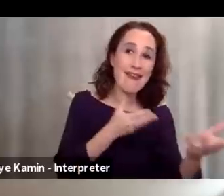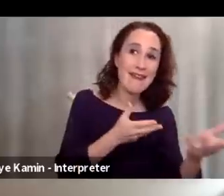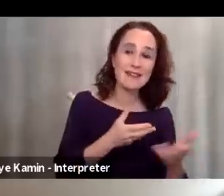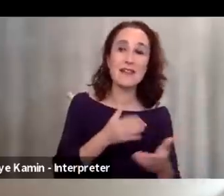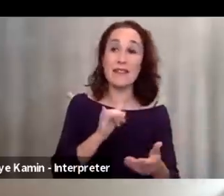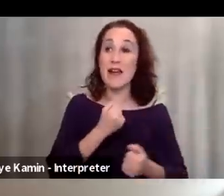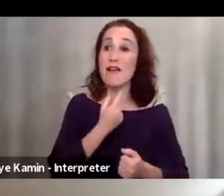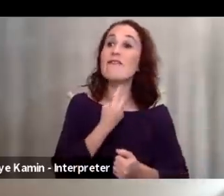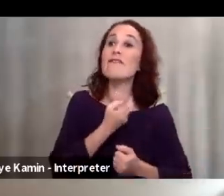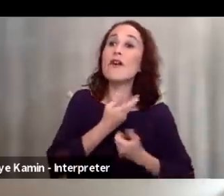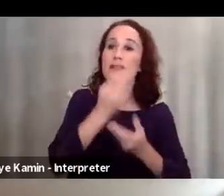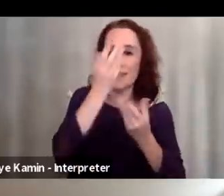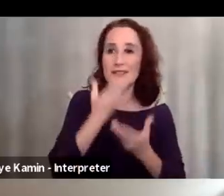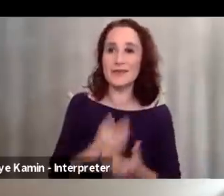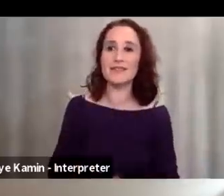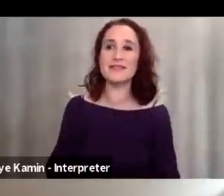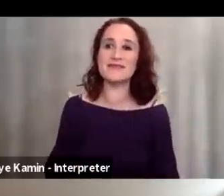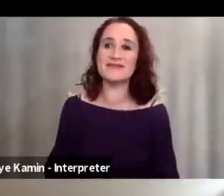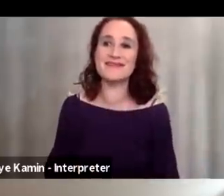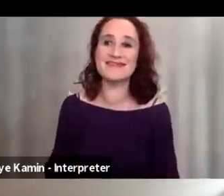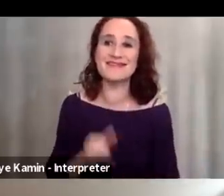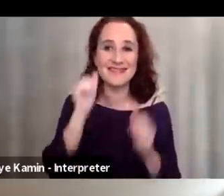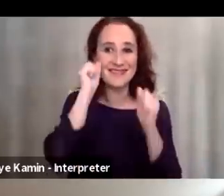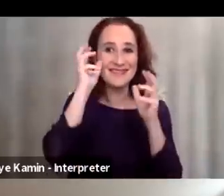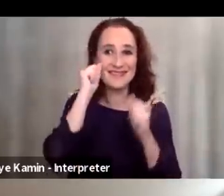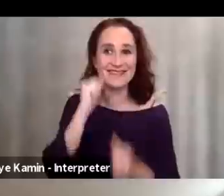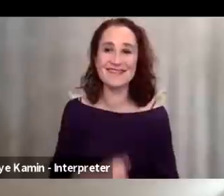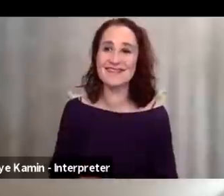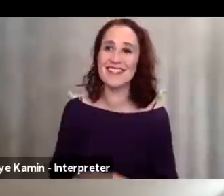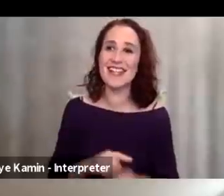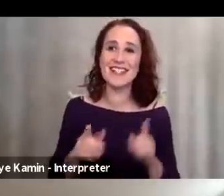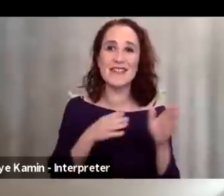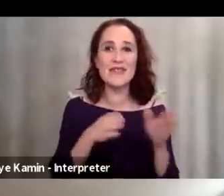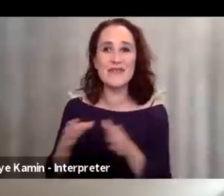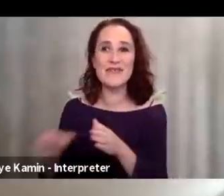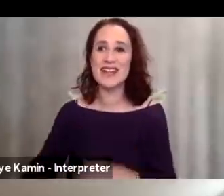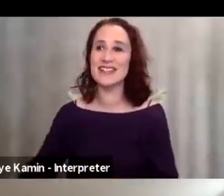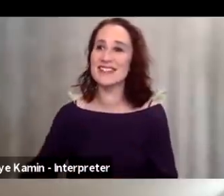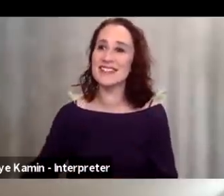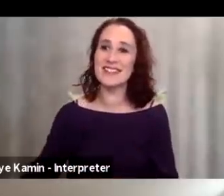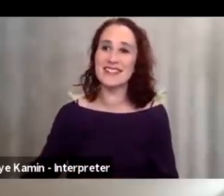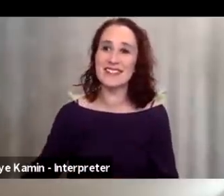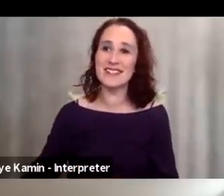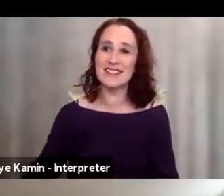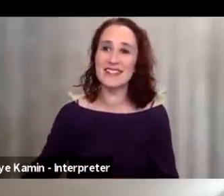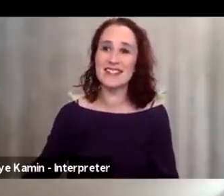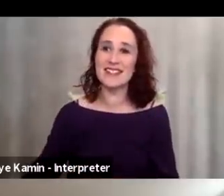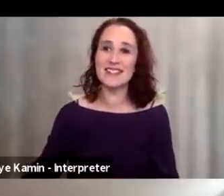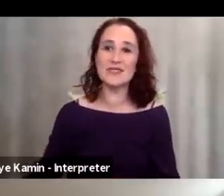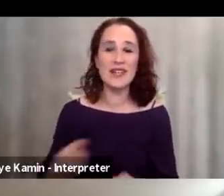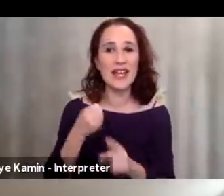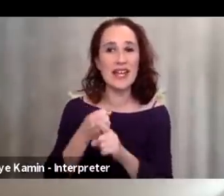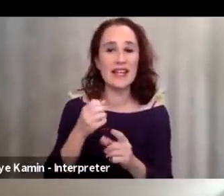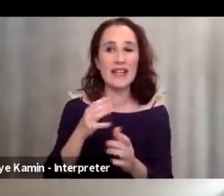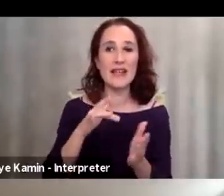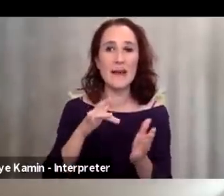me. That's so amazing. Everyone's had such different ways to come around to middle grade. So some